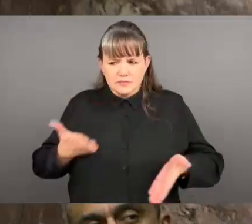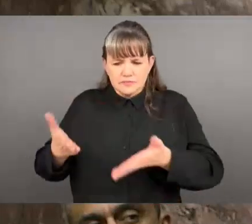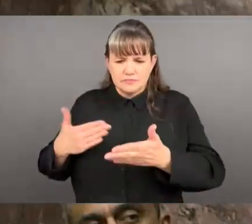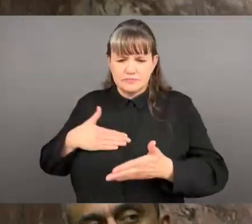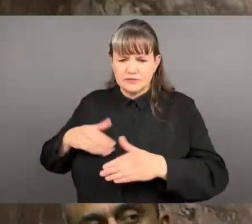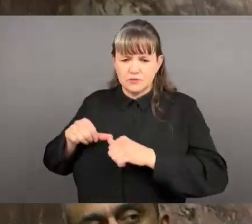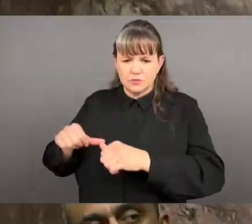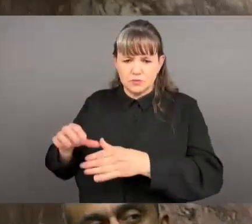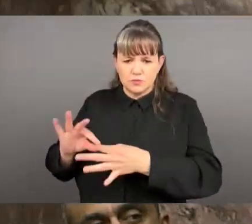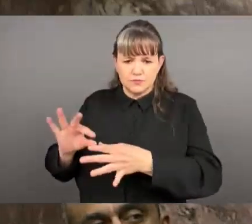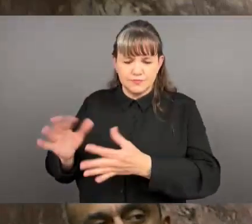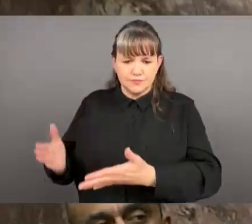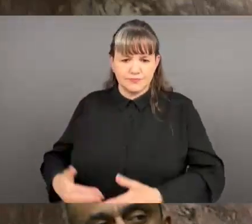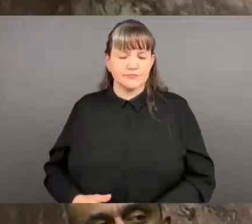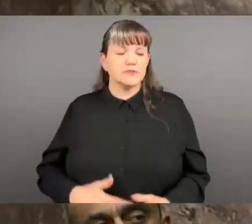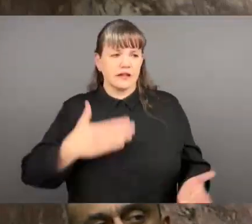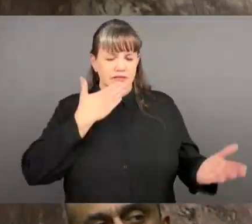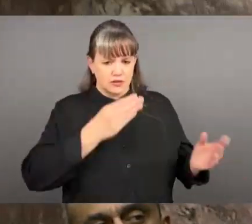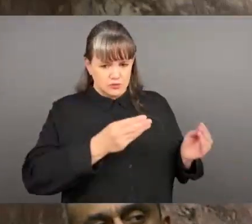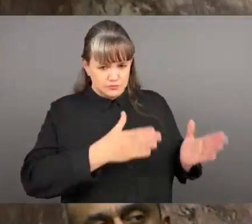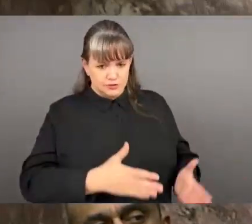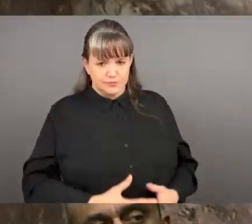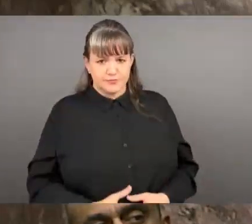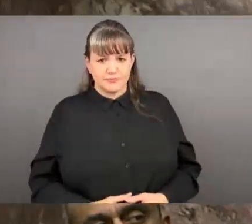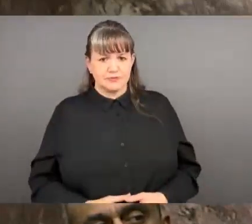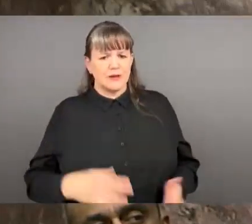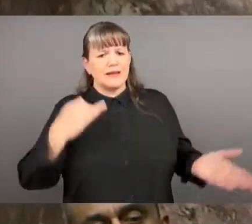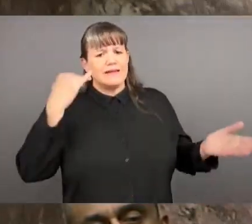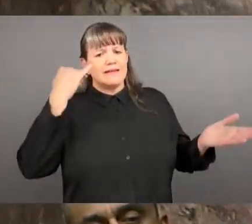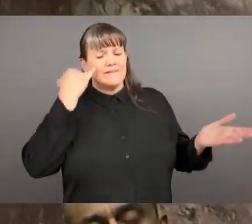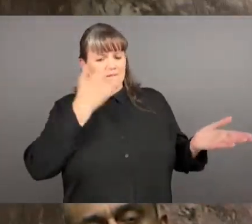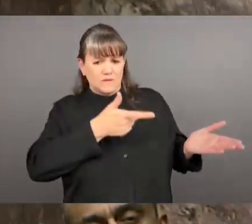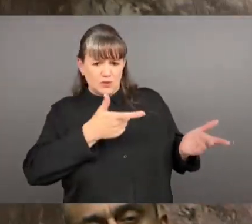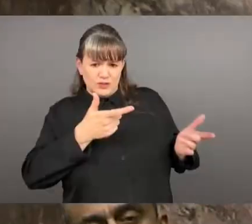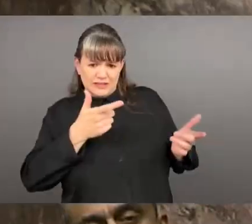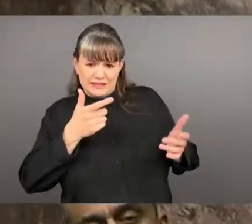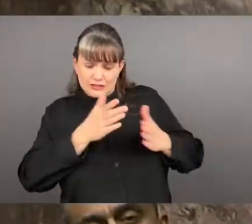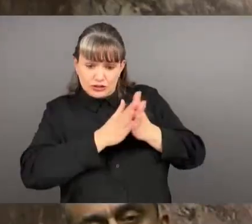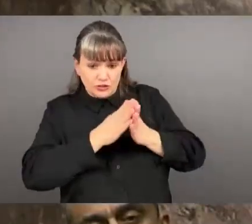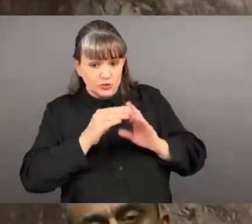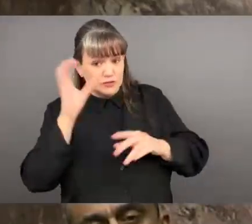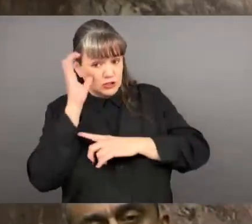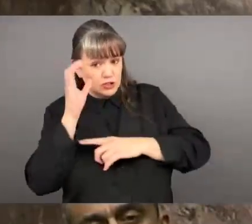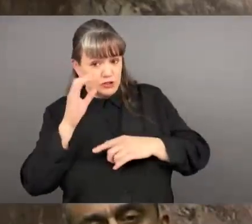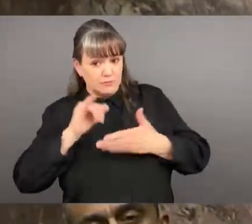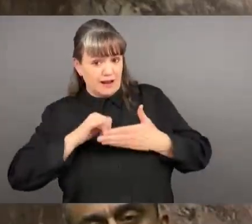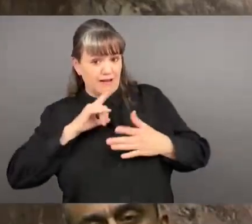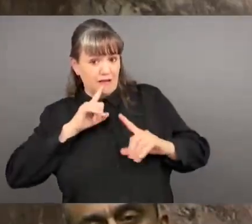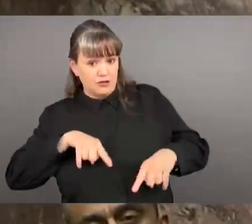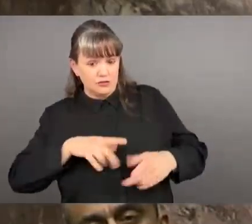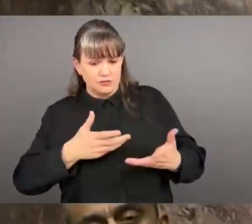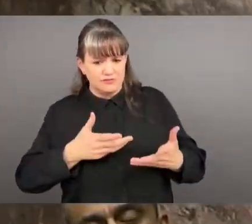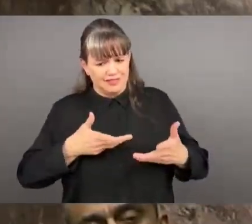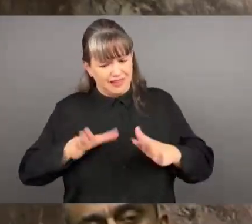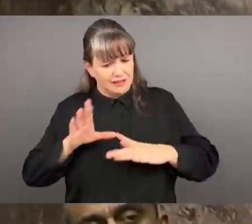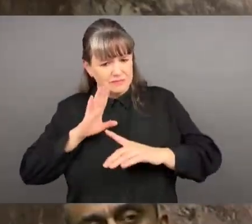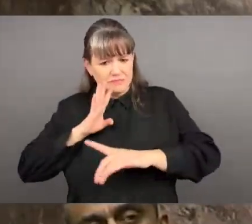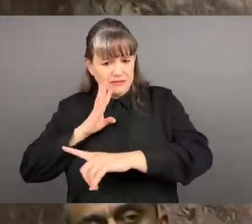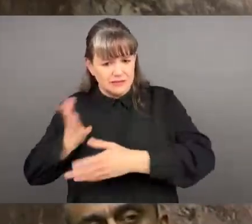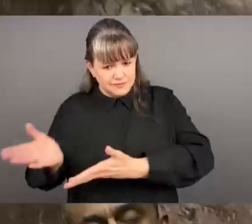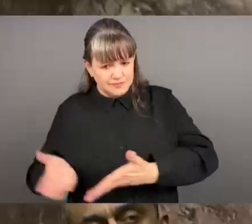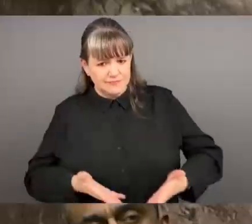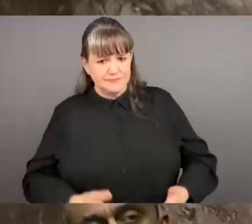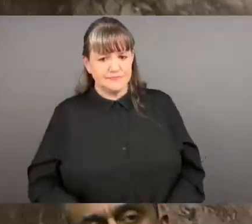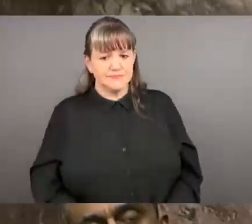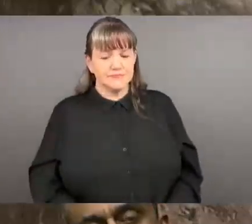Members, if you are interested in listening to that answer, let him speak. Thank you, Honourable Speaker. We know from the opposition that when it comes